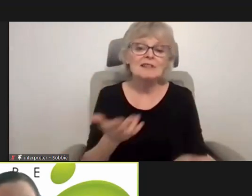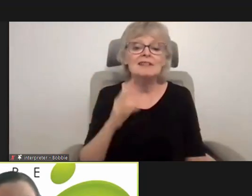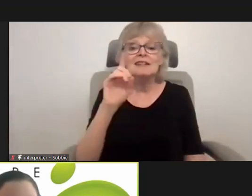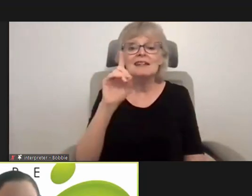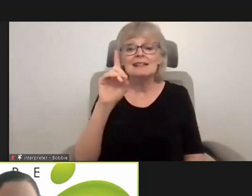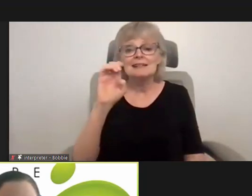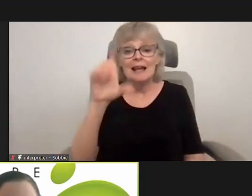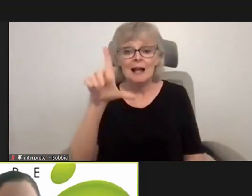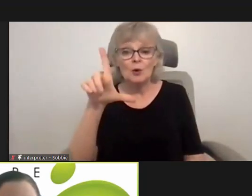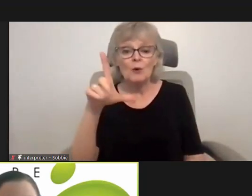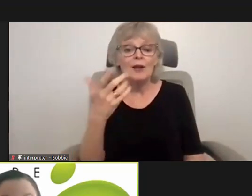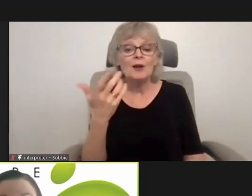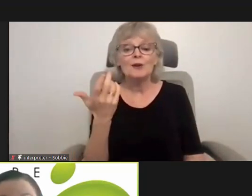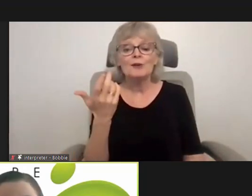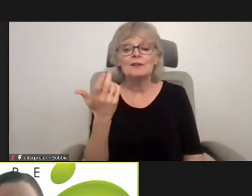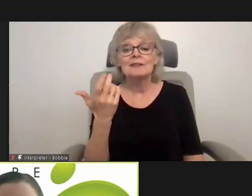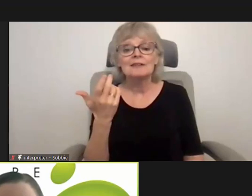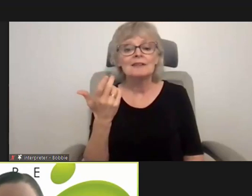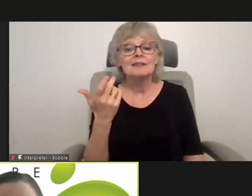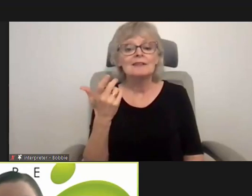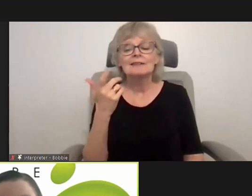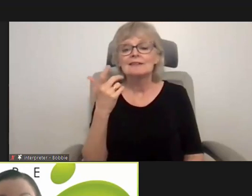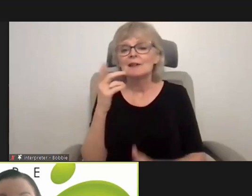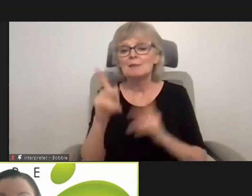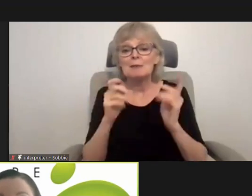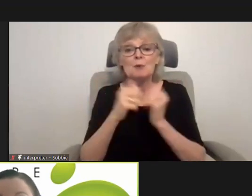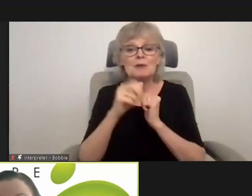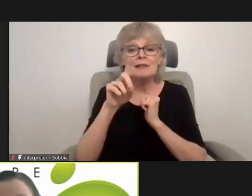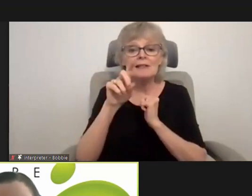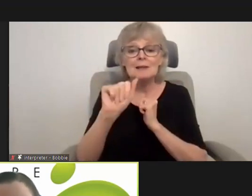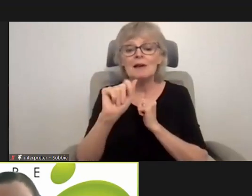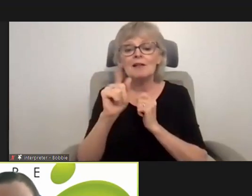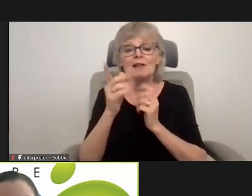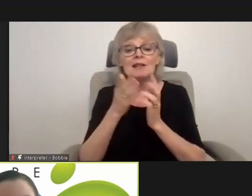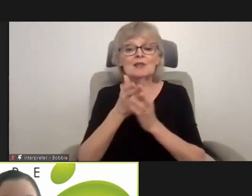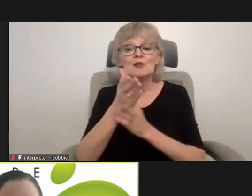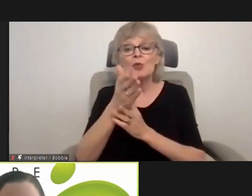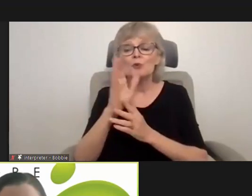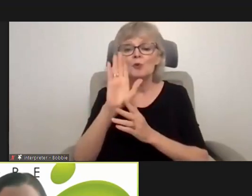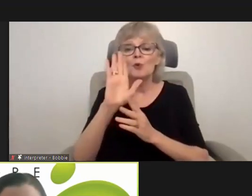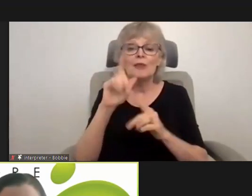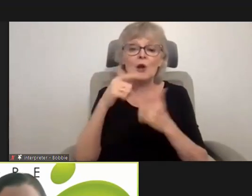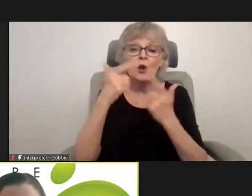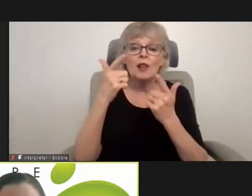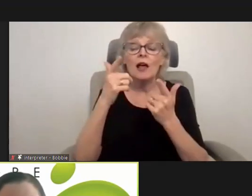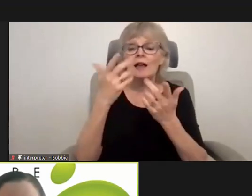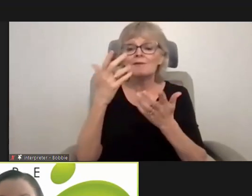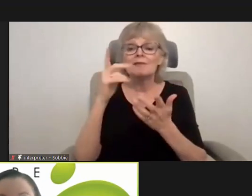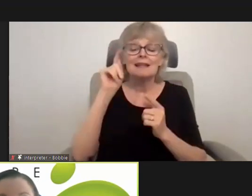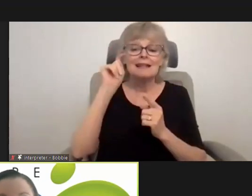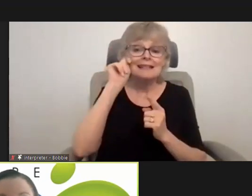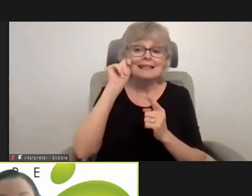disabilities through college, career, teen life,